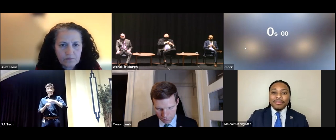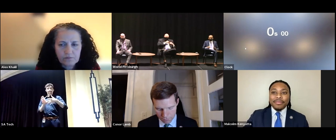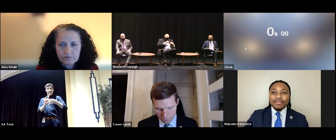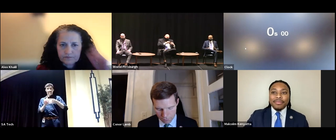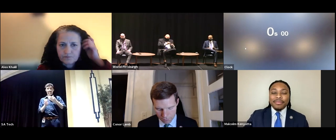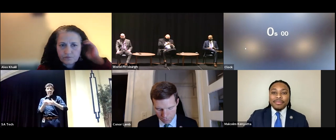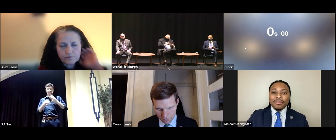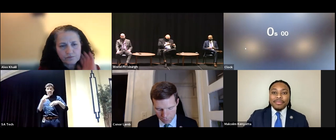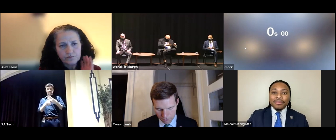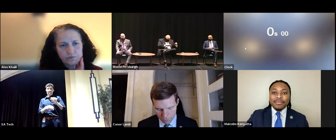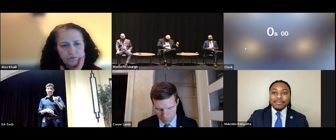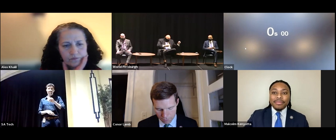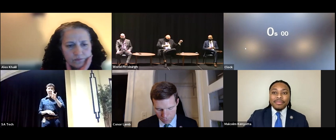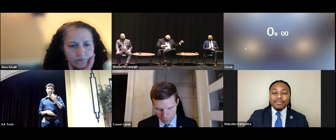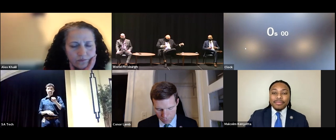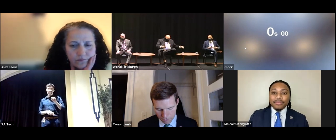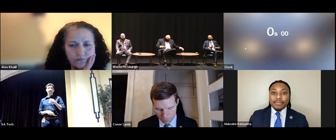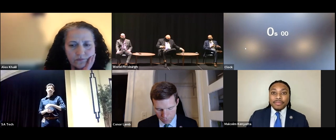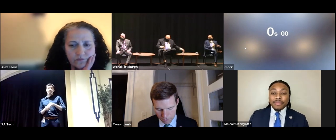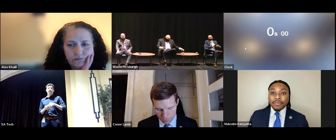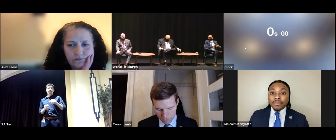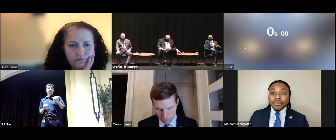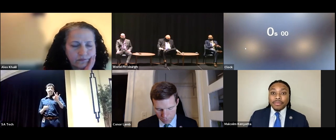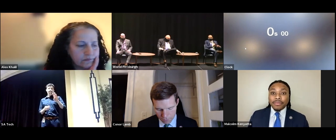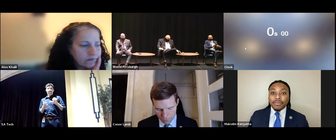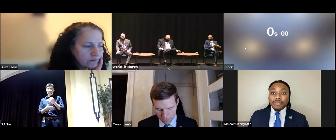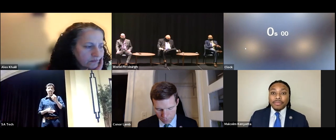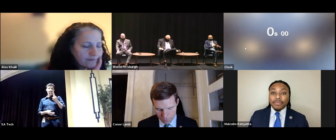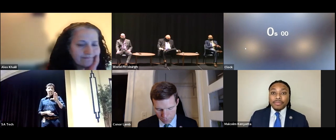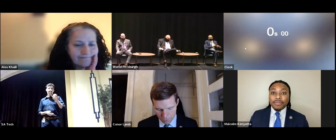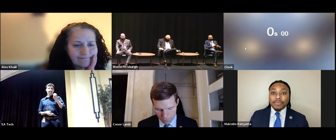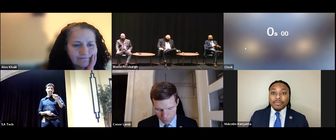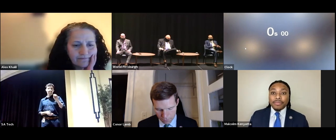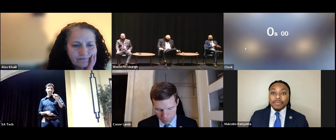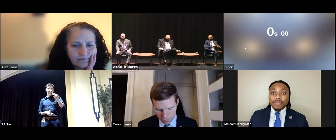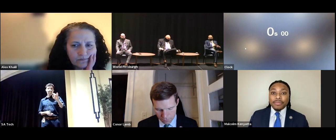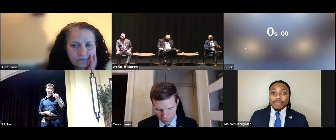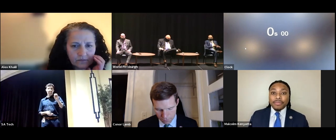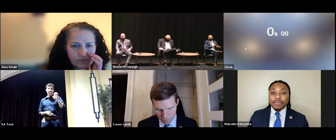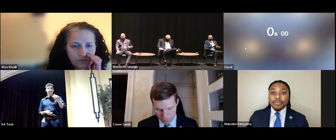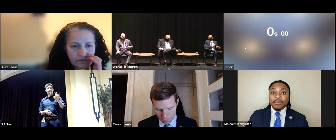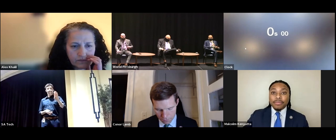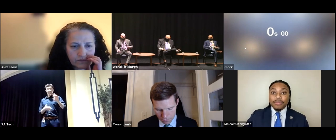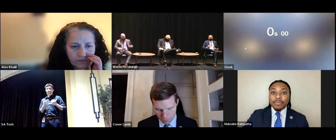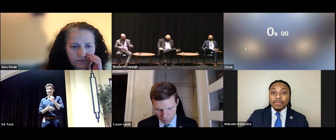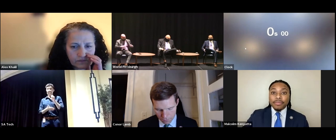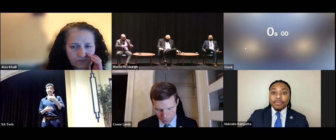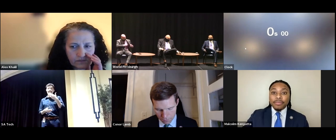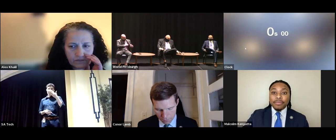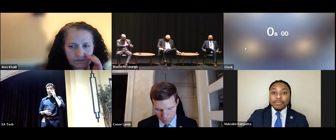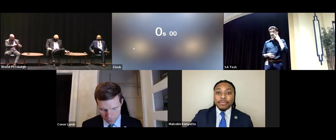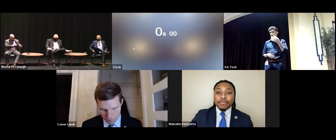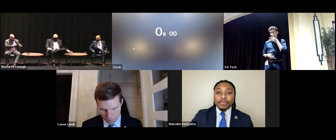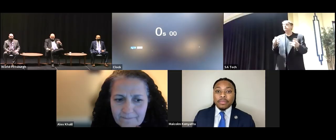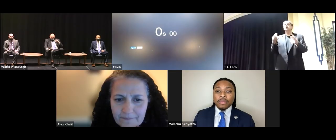of the World Affairs Council Facebook page, Okasa San Jose's Facebook page. Thank you, and we'll see you shortly.